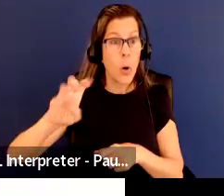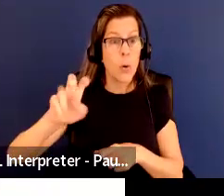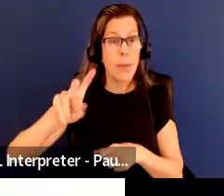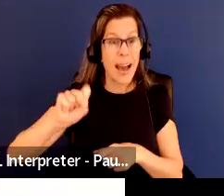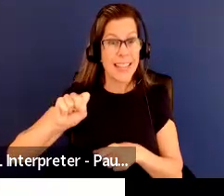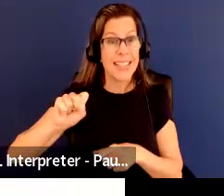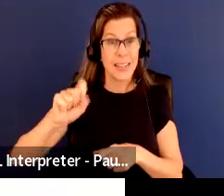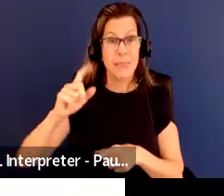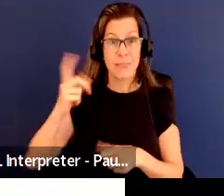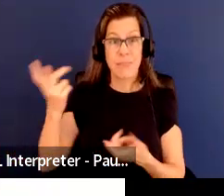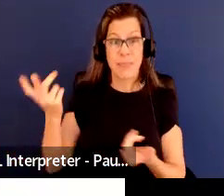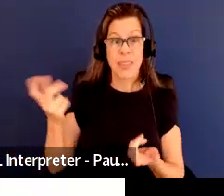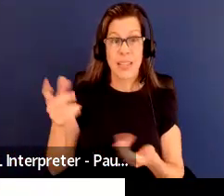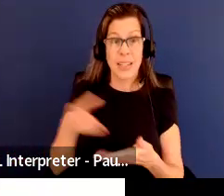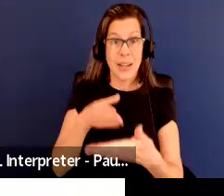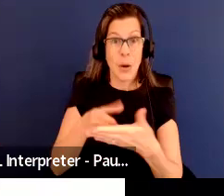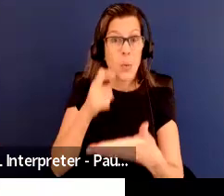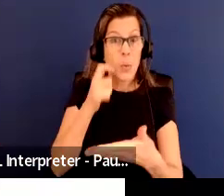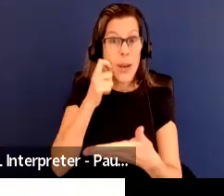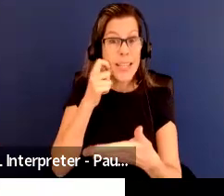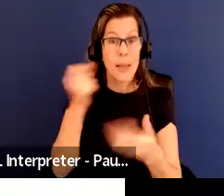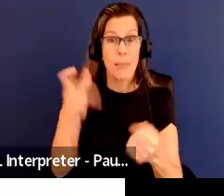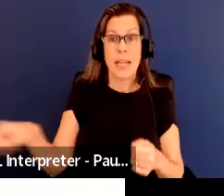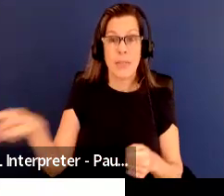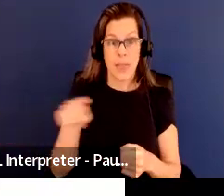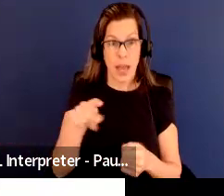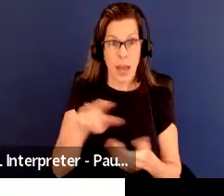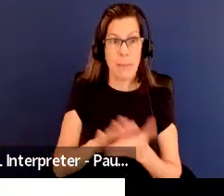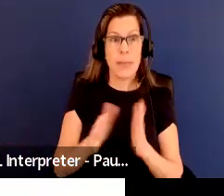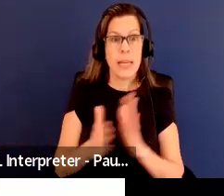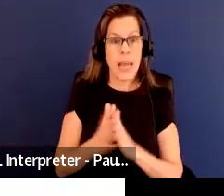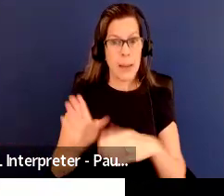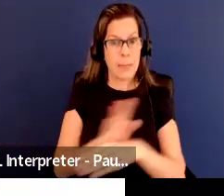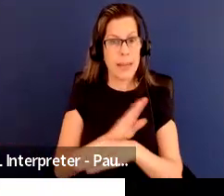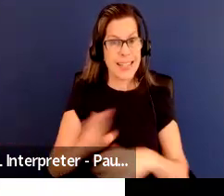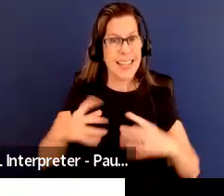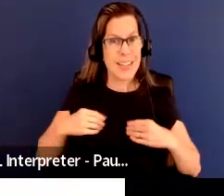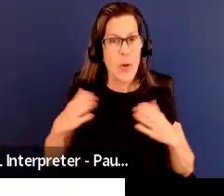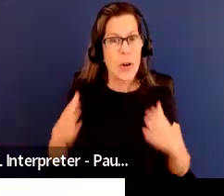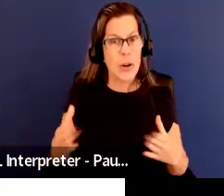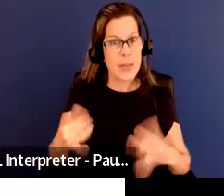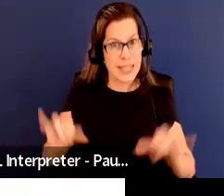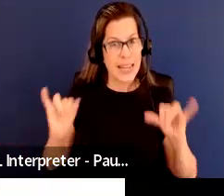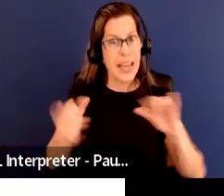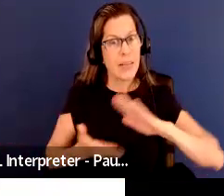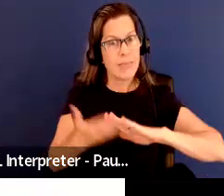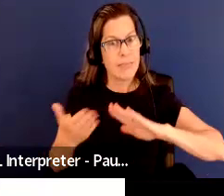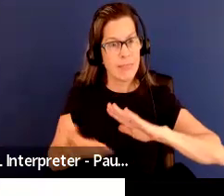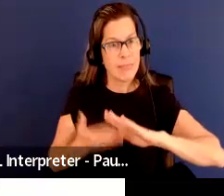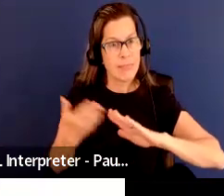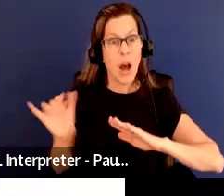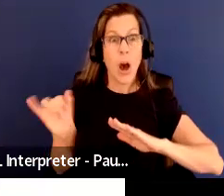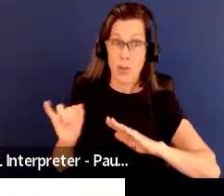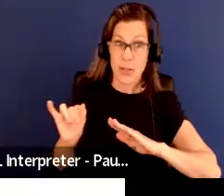And because of racism, a lot of them ended up becoming entrepreneurs, which they still are today. They also get